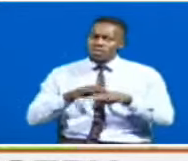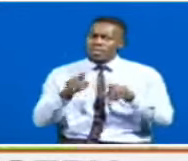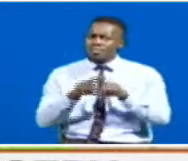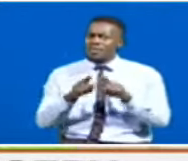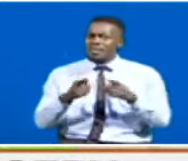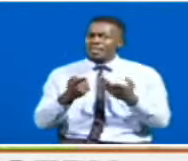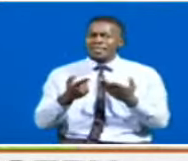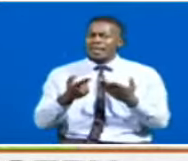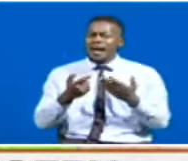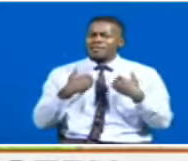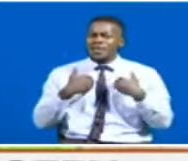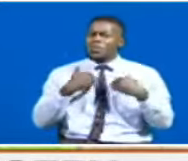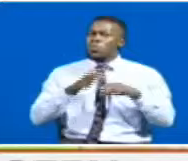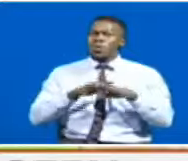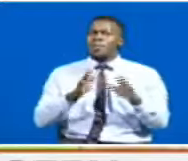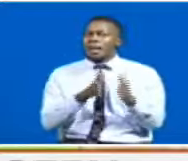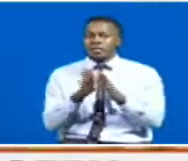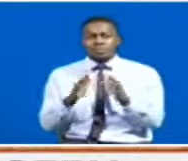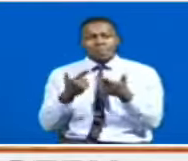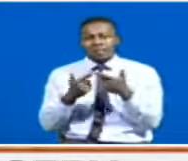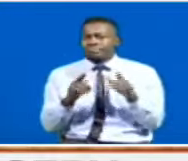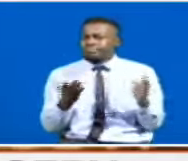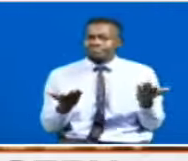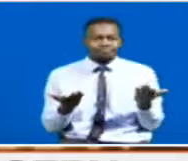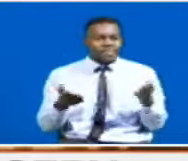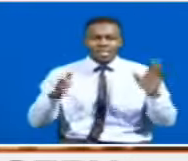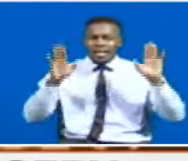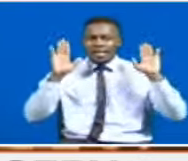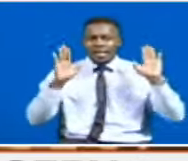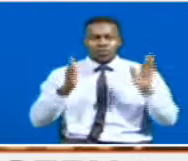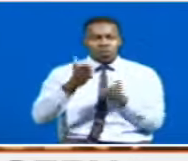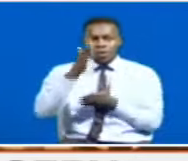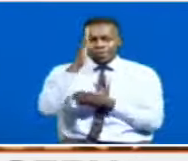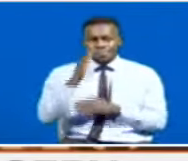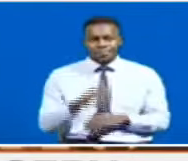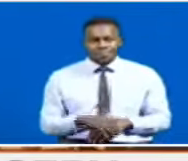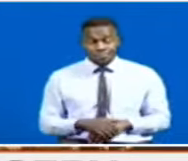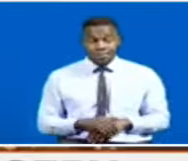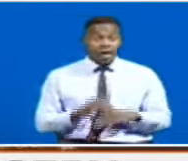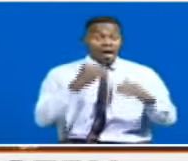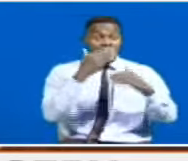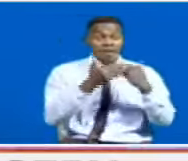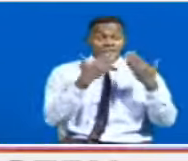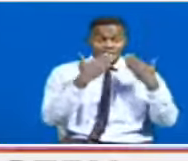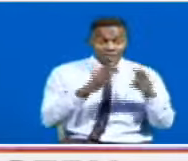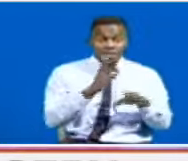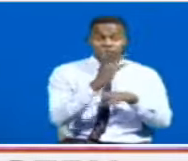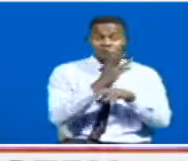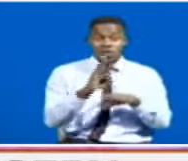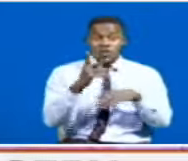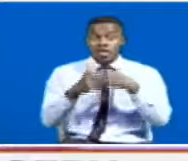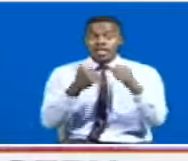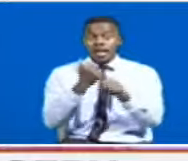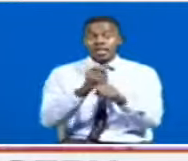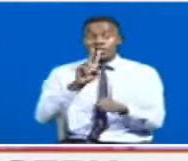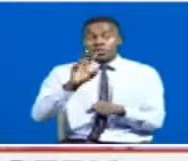tunasema nini? Tunaacha Mungu tu yoyote. After completing Form 4 in 2020, in the